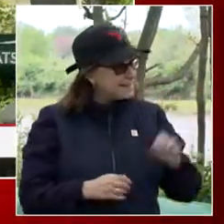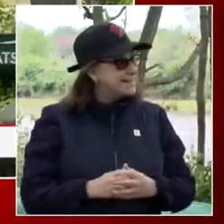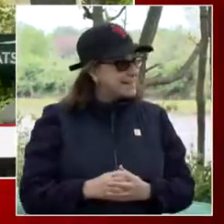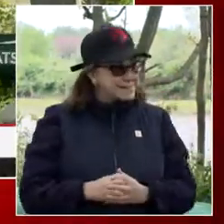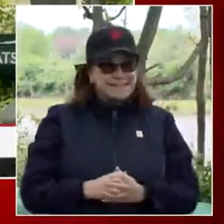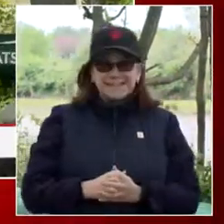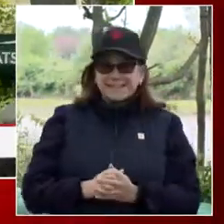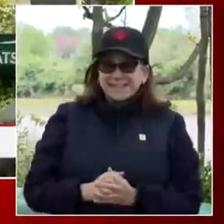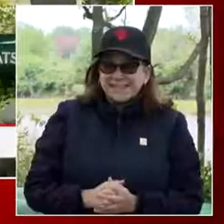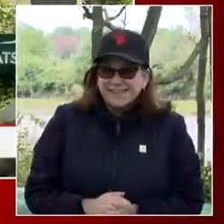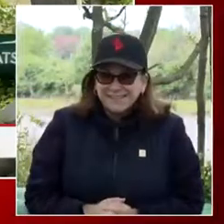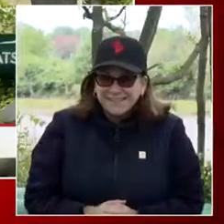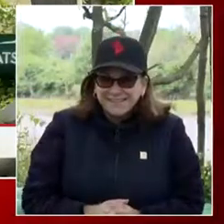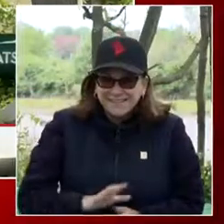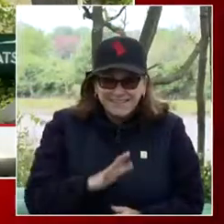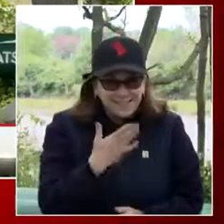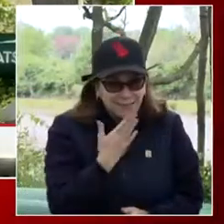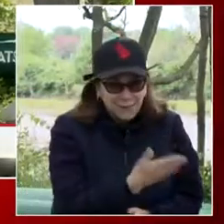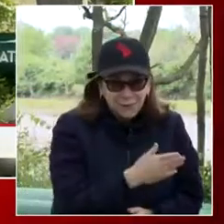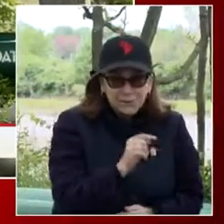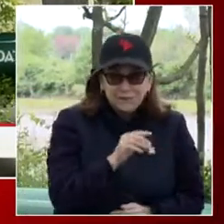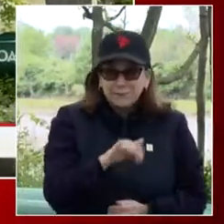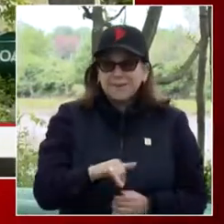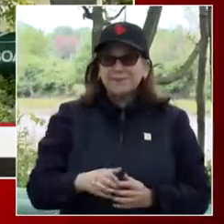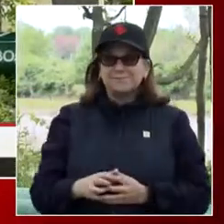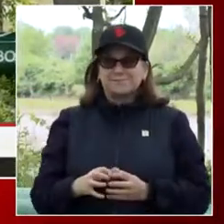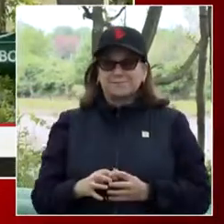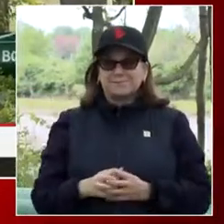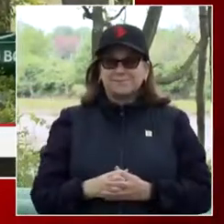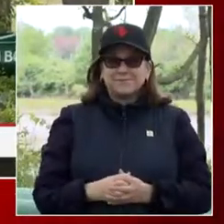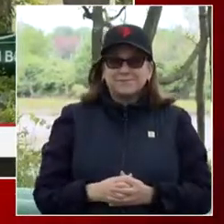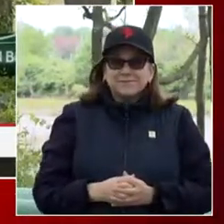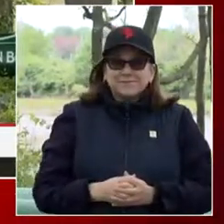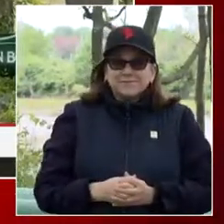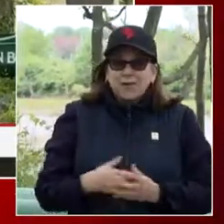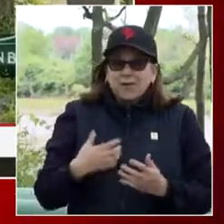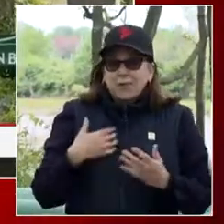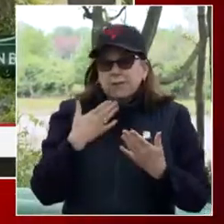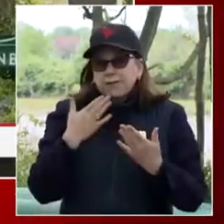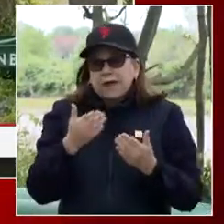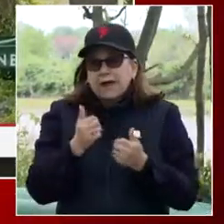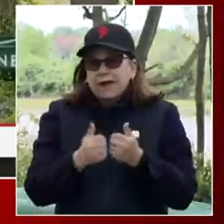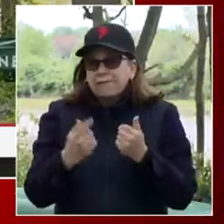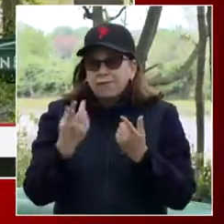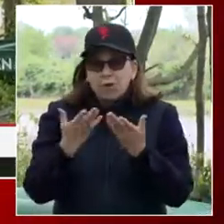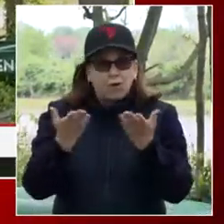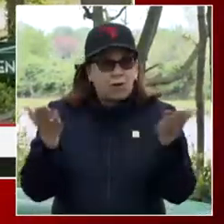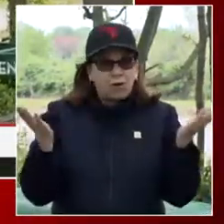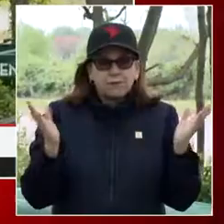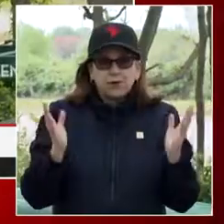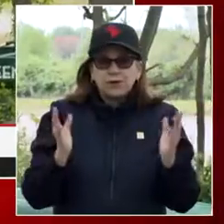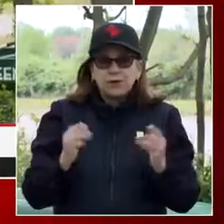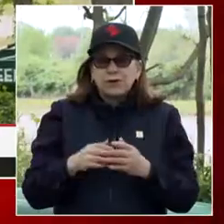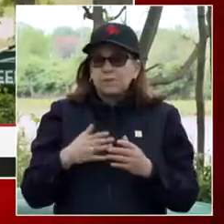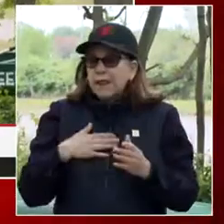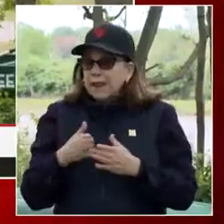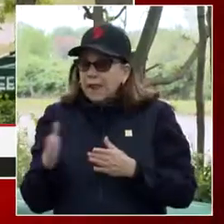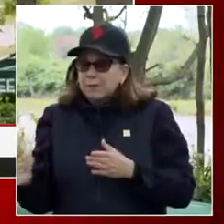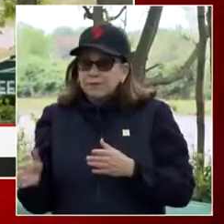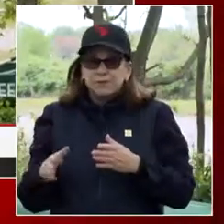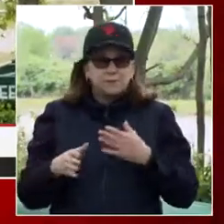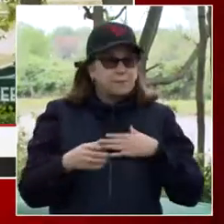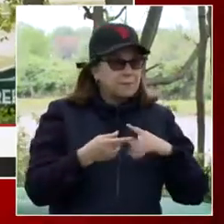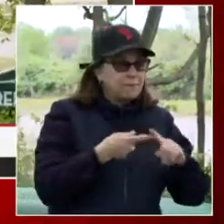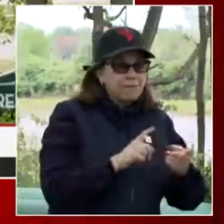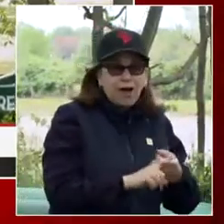Thank you, Tommy. I want to start by thanking everyone ranging from the neighbors around Kingman and Heritage Islands, friends of Kingman and